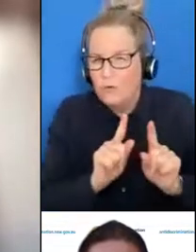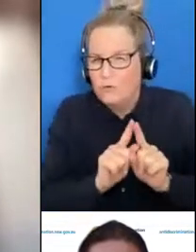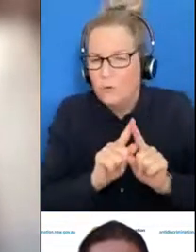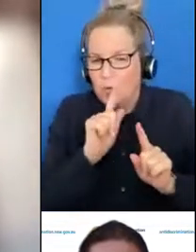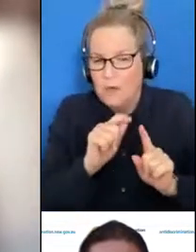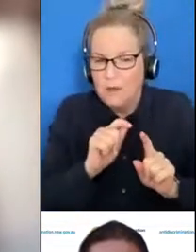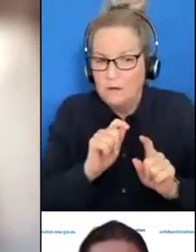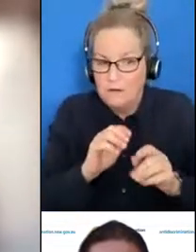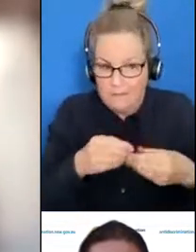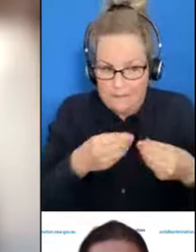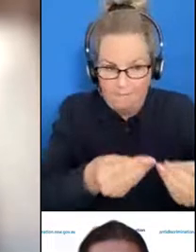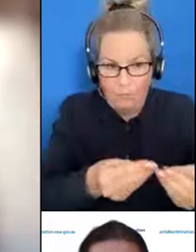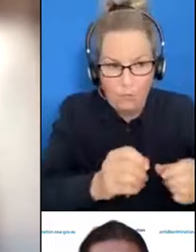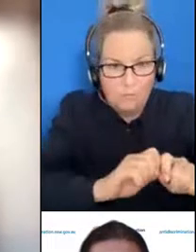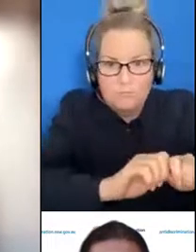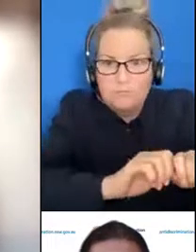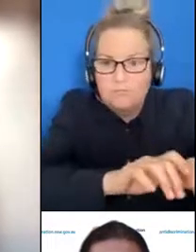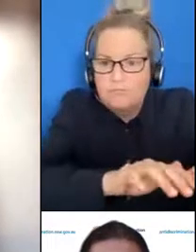word goes out.